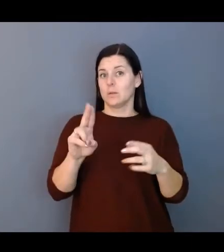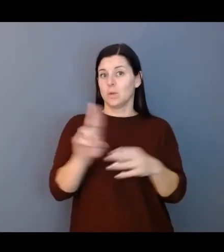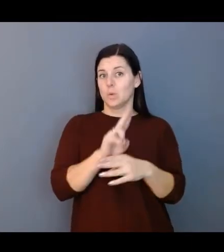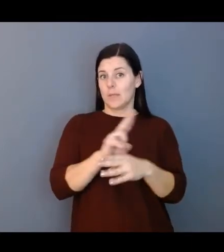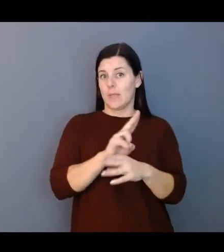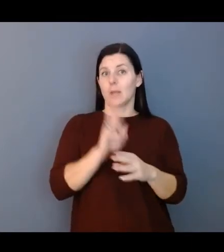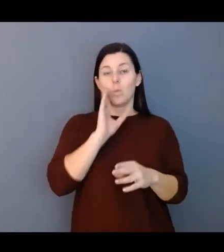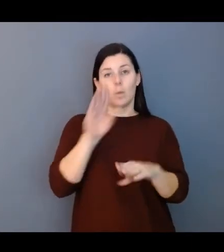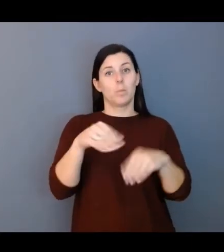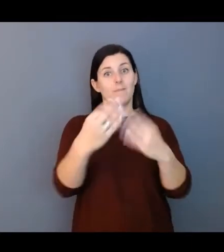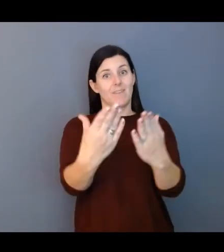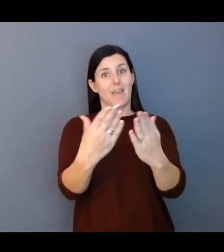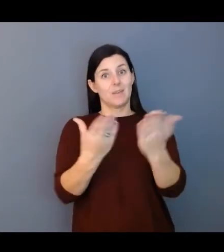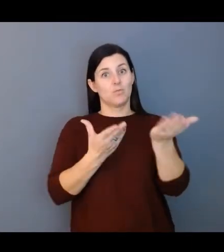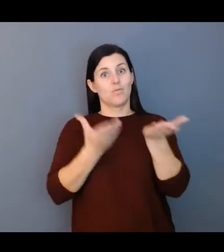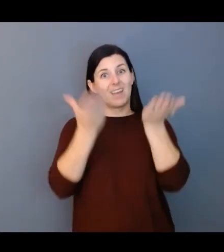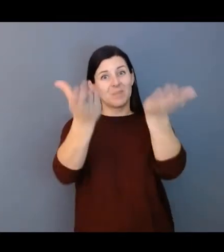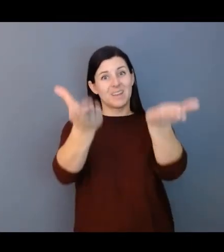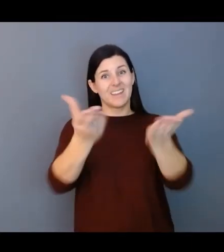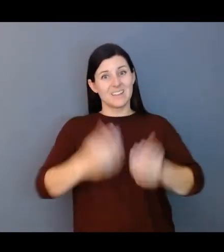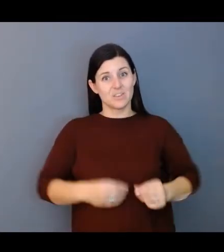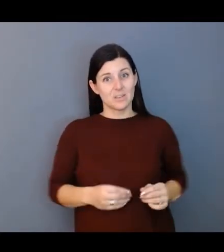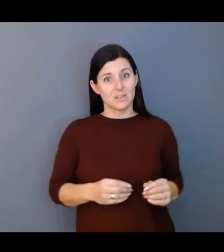and you'll use it to give recommendations, right?